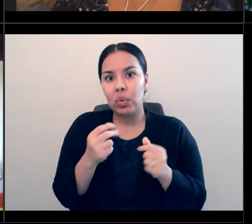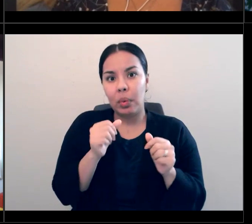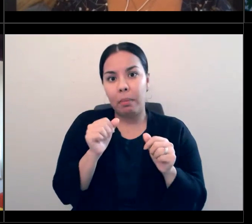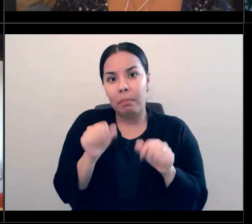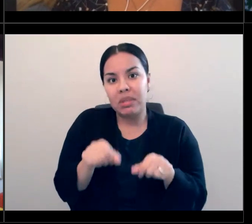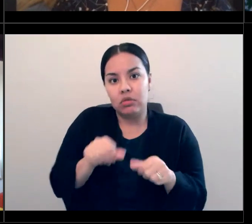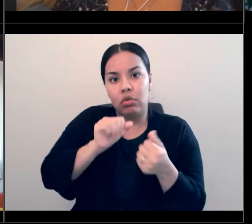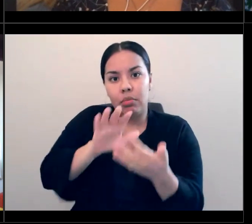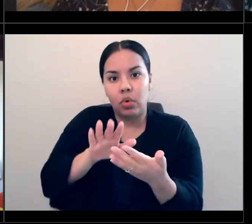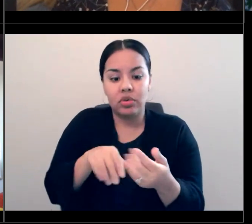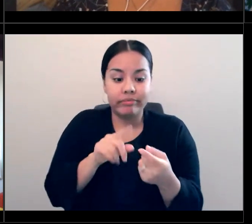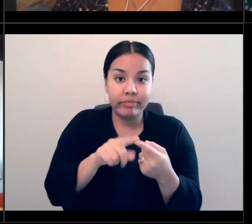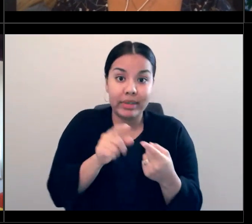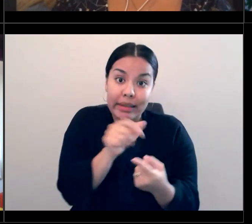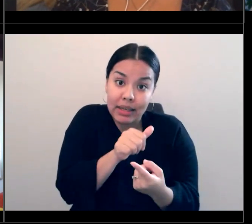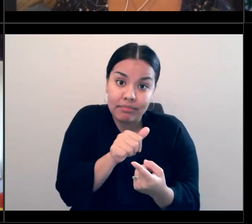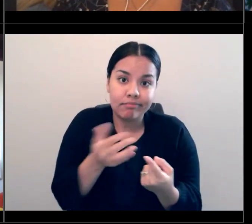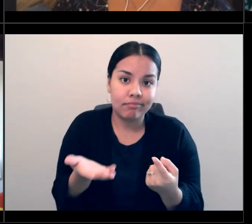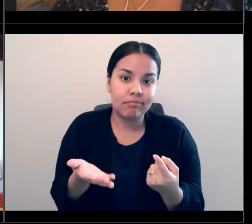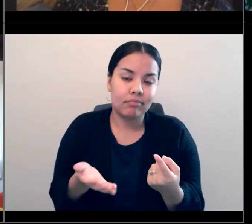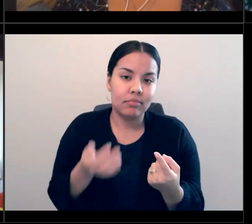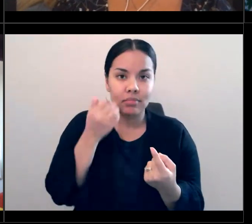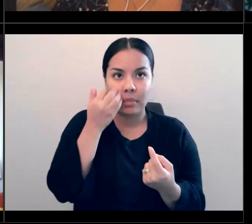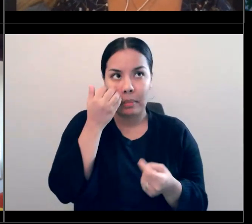is, you know, delete it. It's